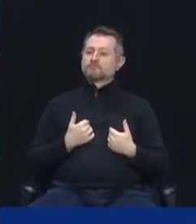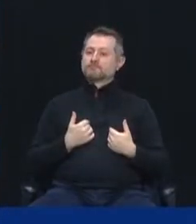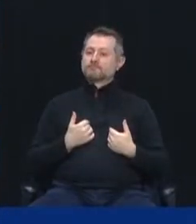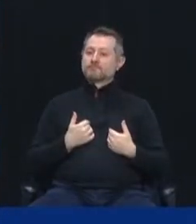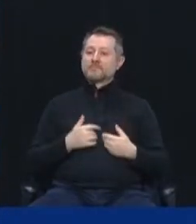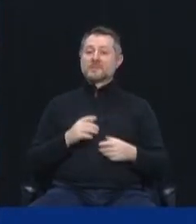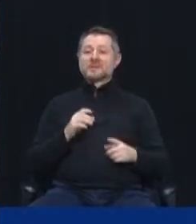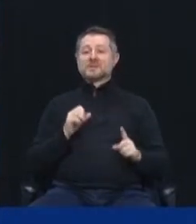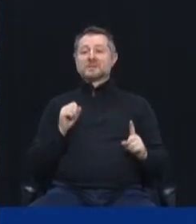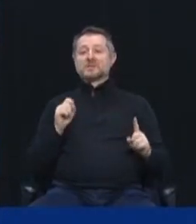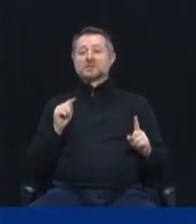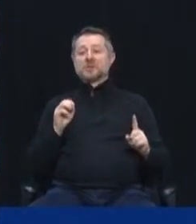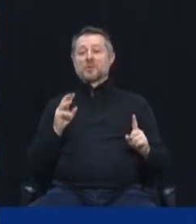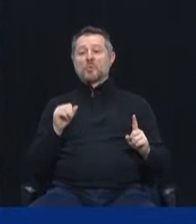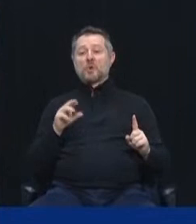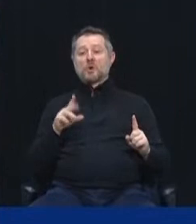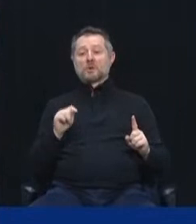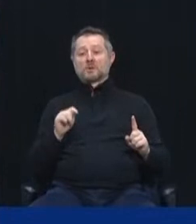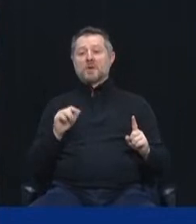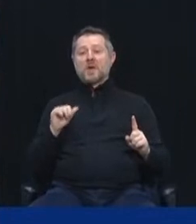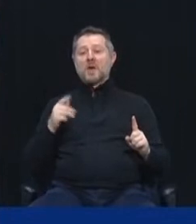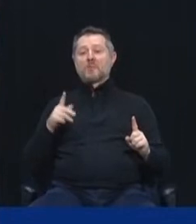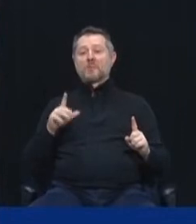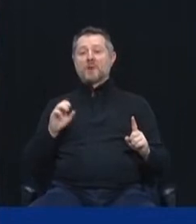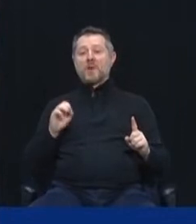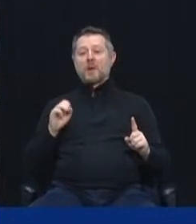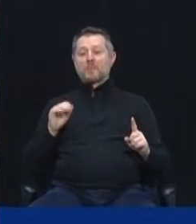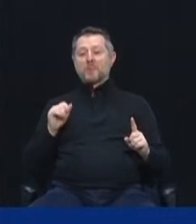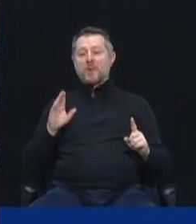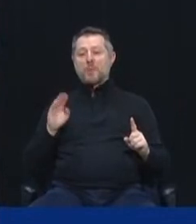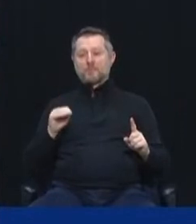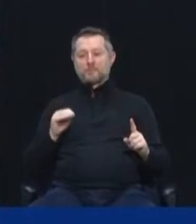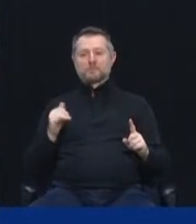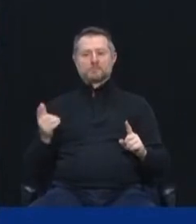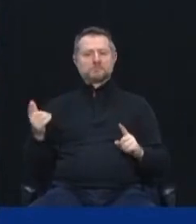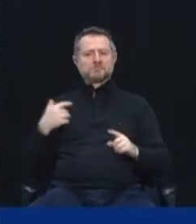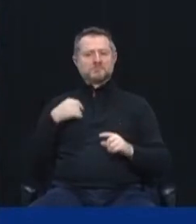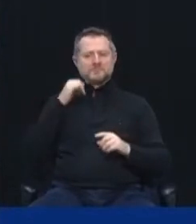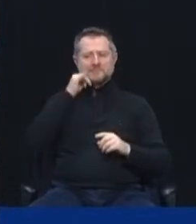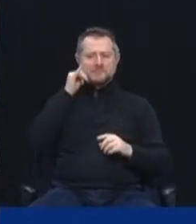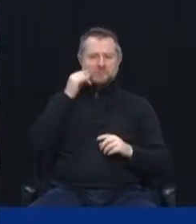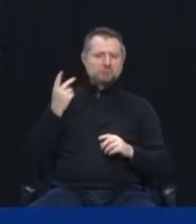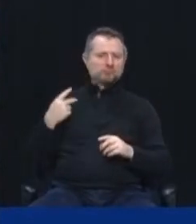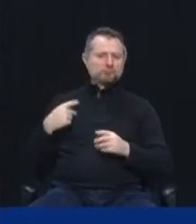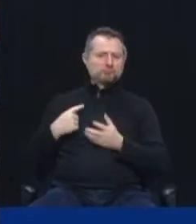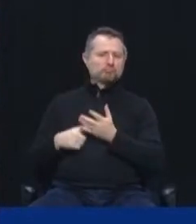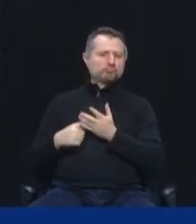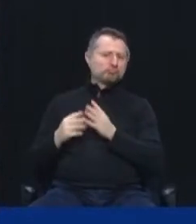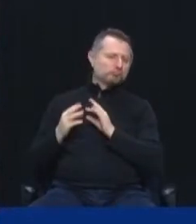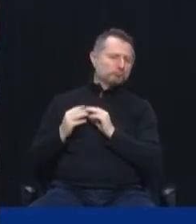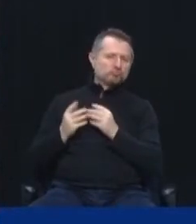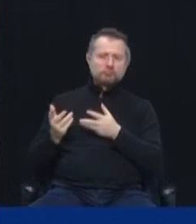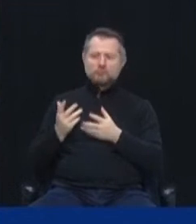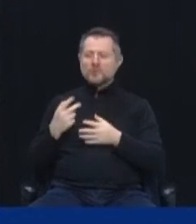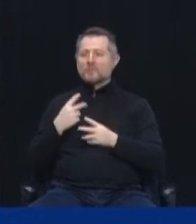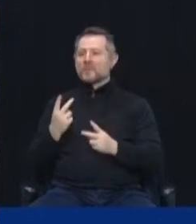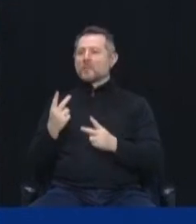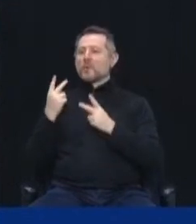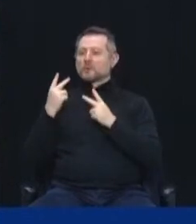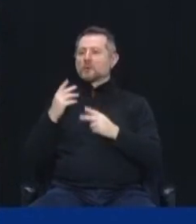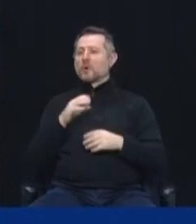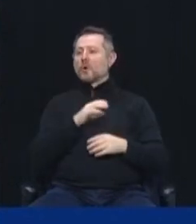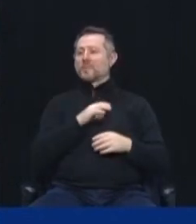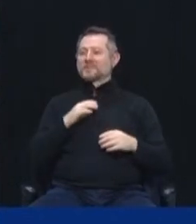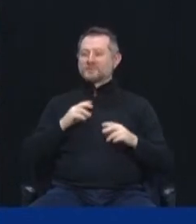is here. We had the first meeting yesterday of a memorial committee because we want to do